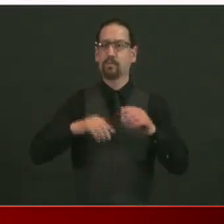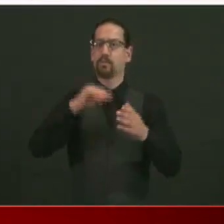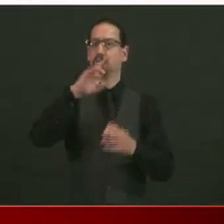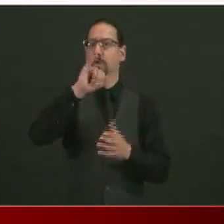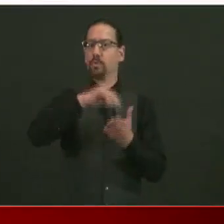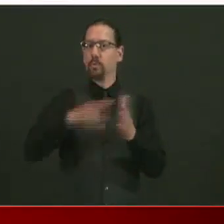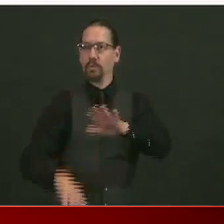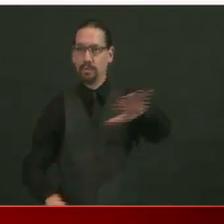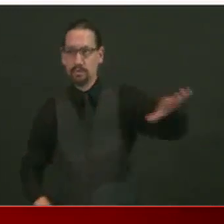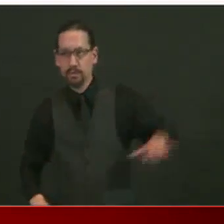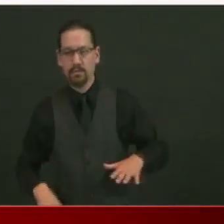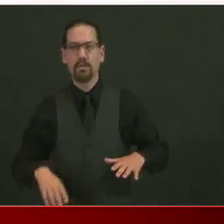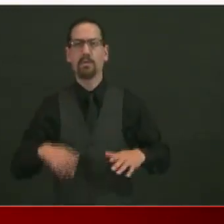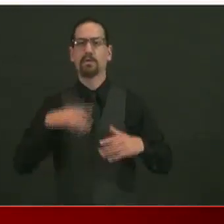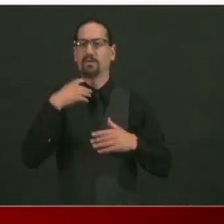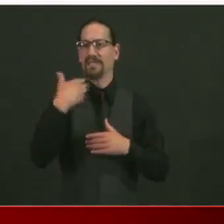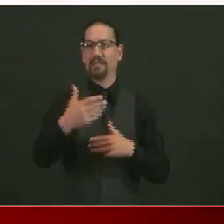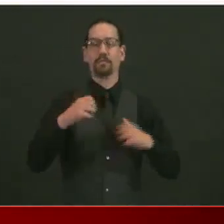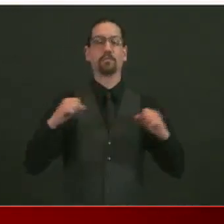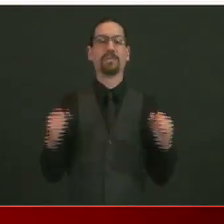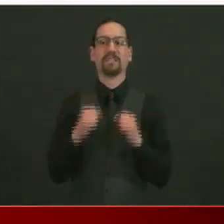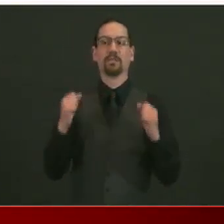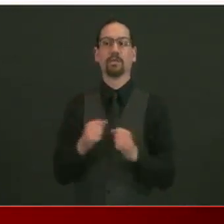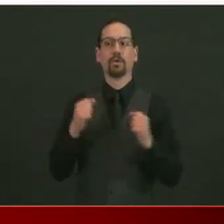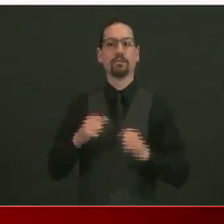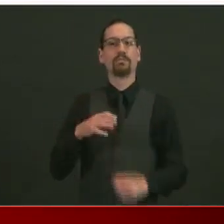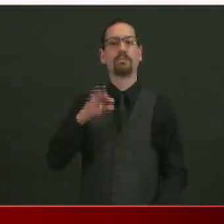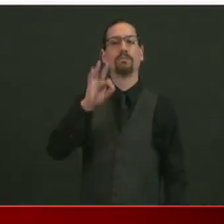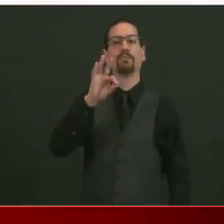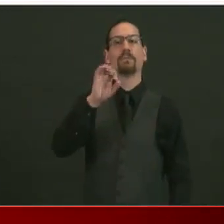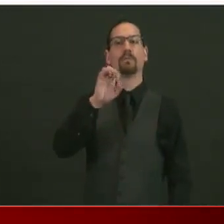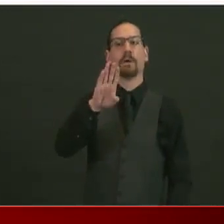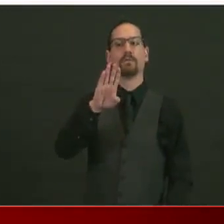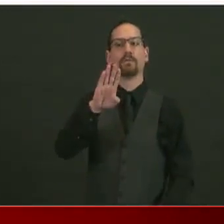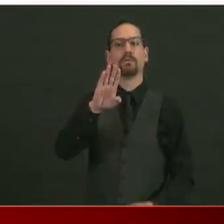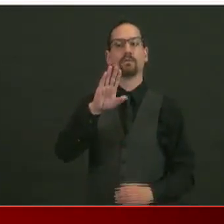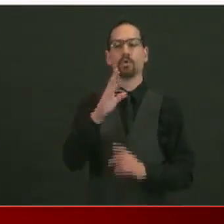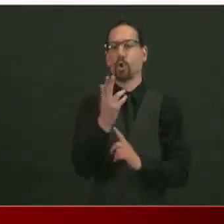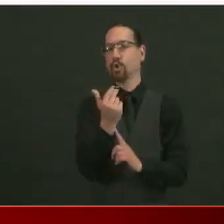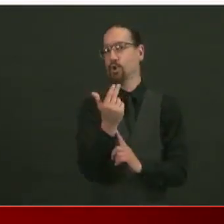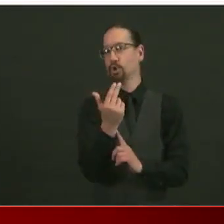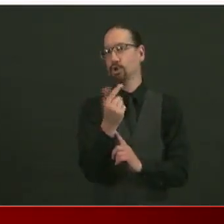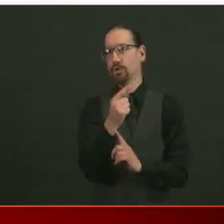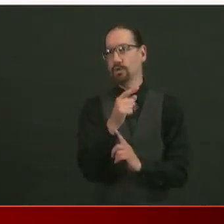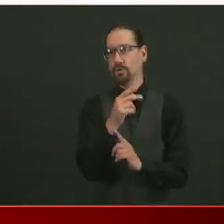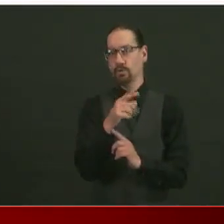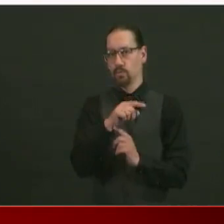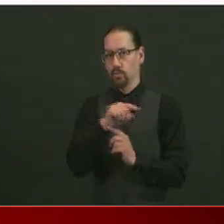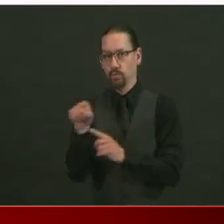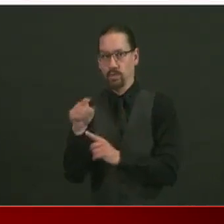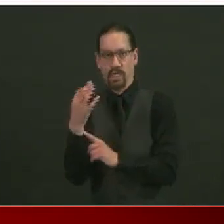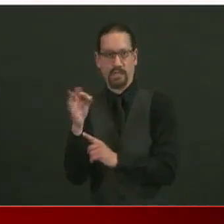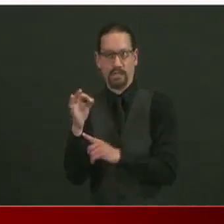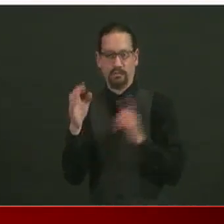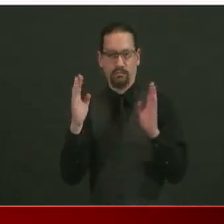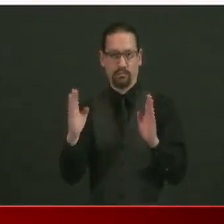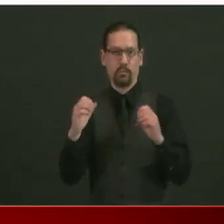19th. Todos los estudiantes en el estado de Rhode Island van a tener vacaciones desde el 15 de febrero al